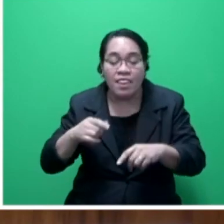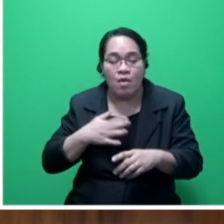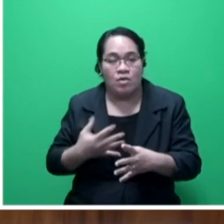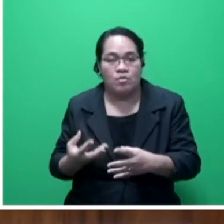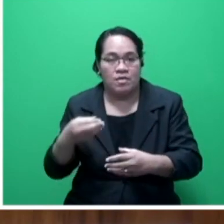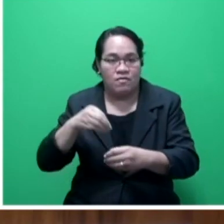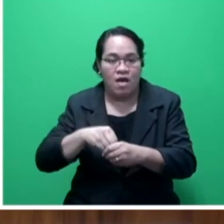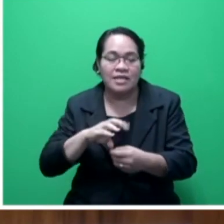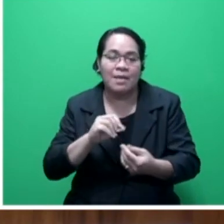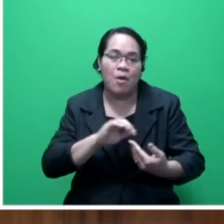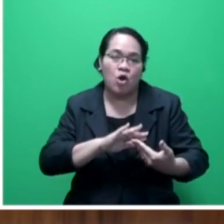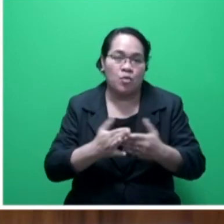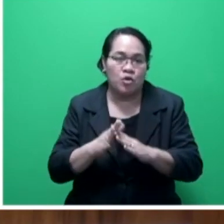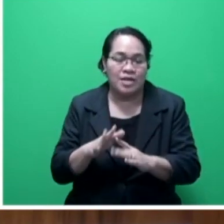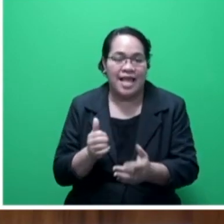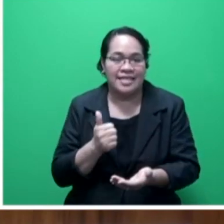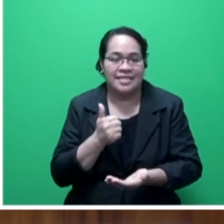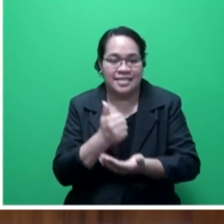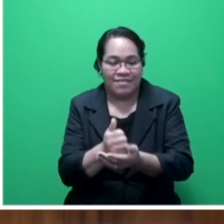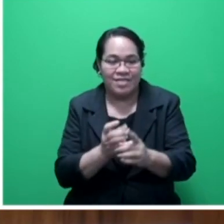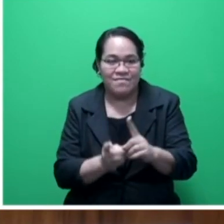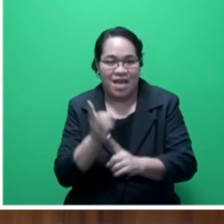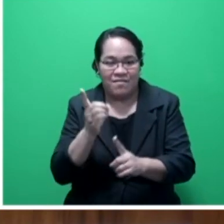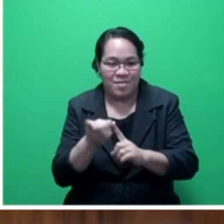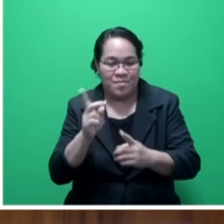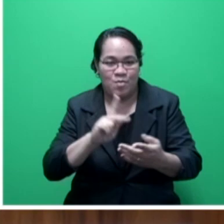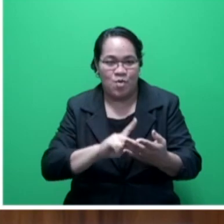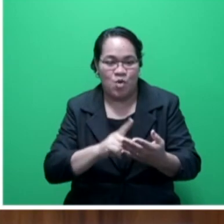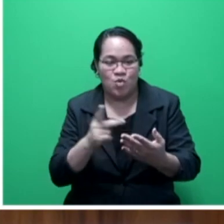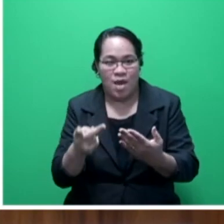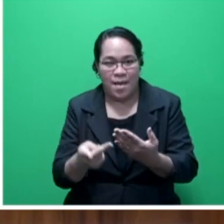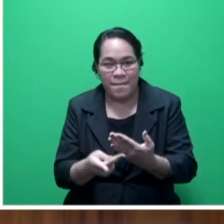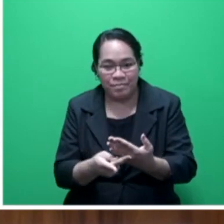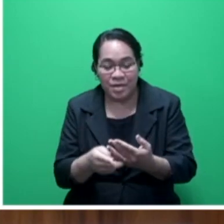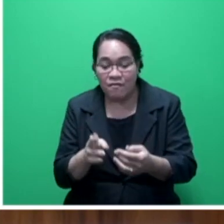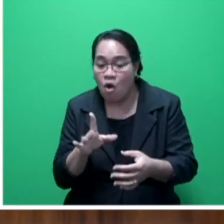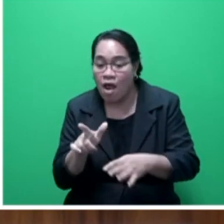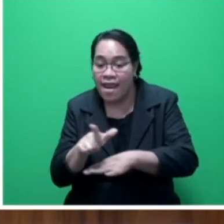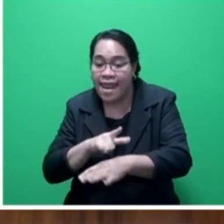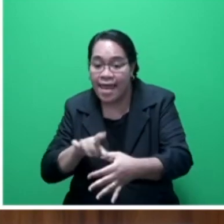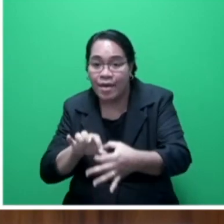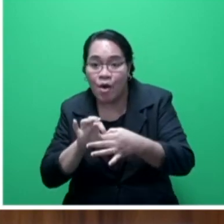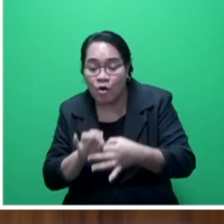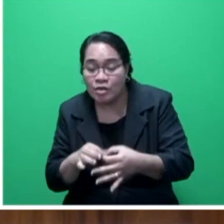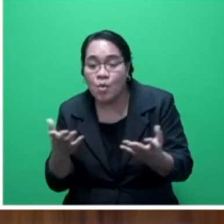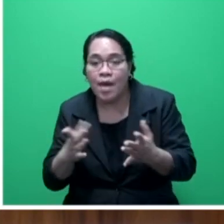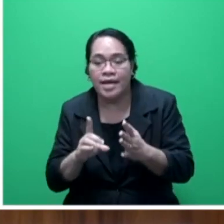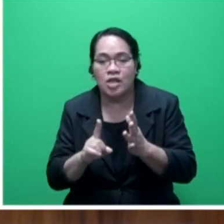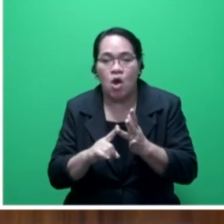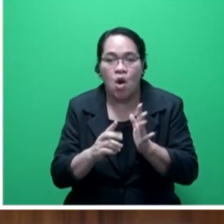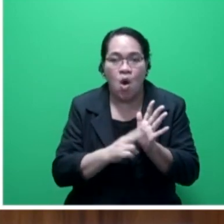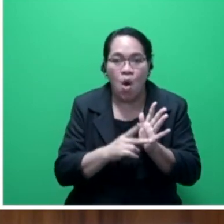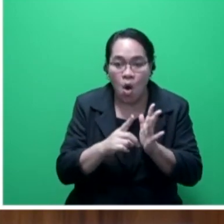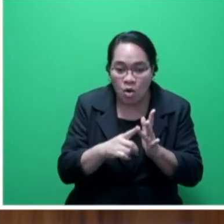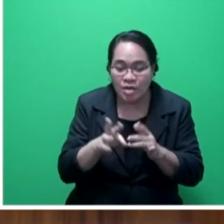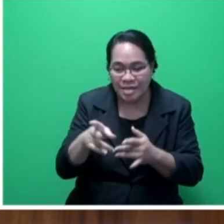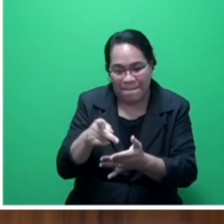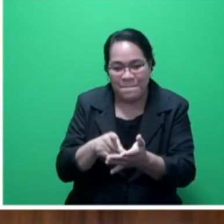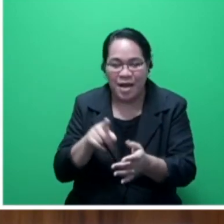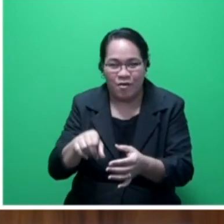some community assistance and development programs for landowners development in Ono as part of its corporate